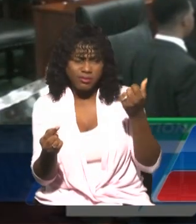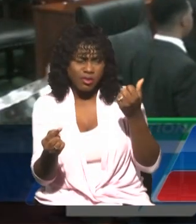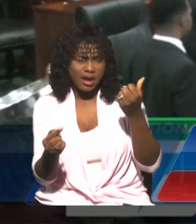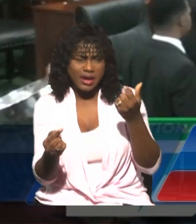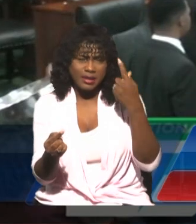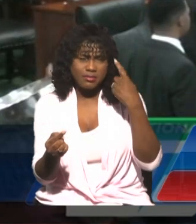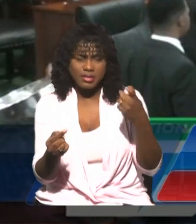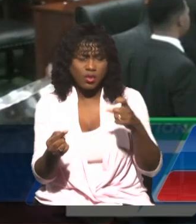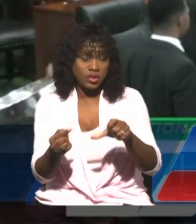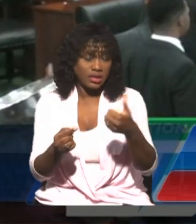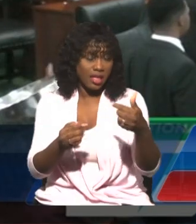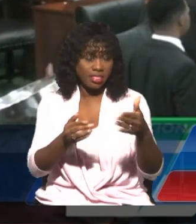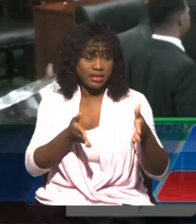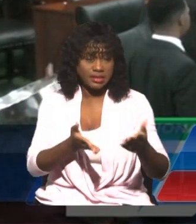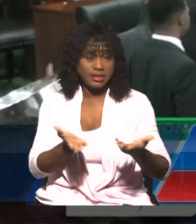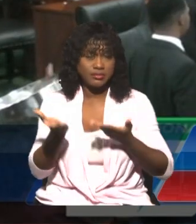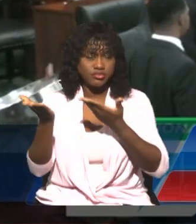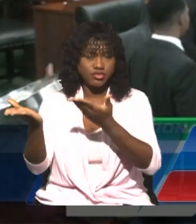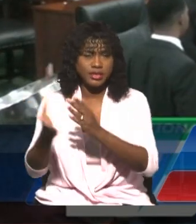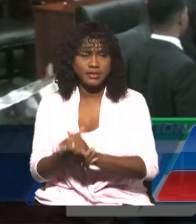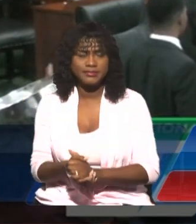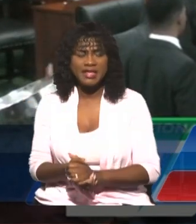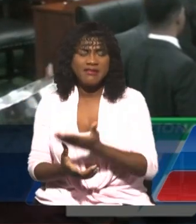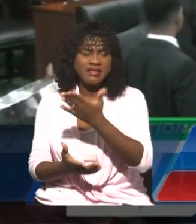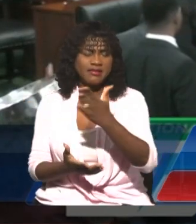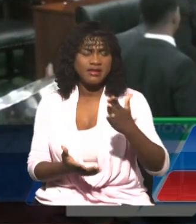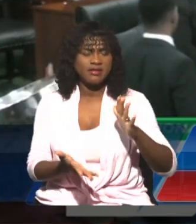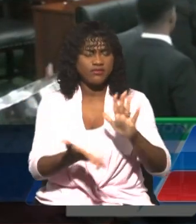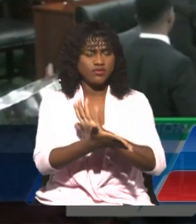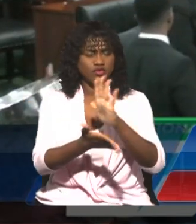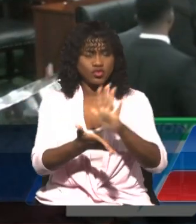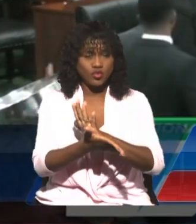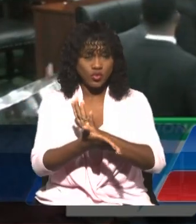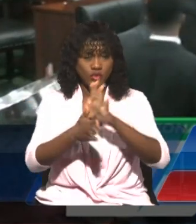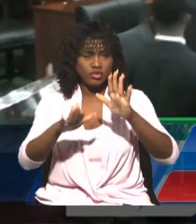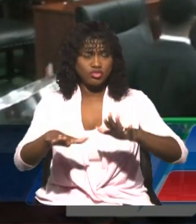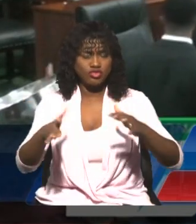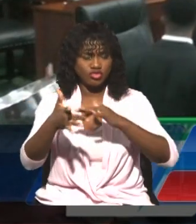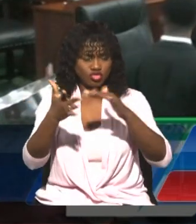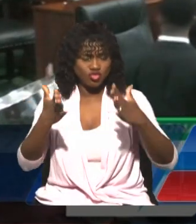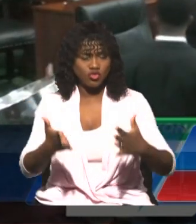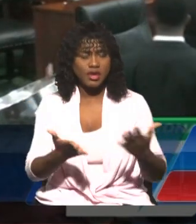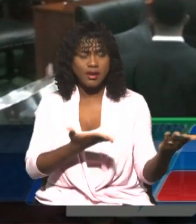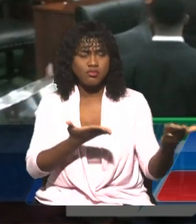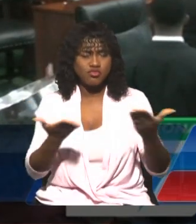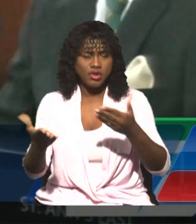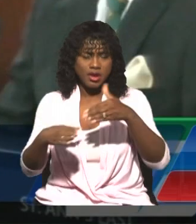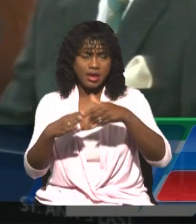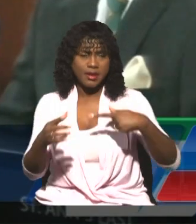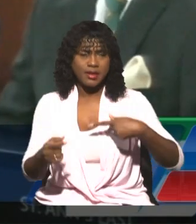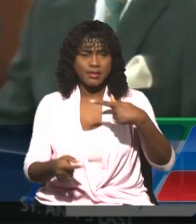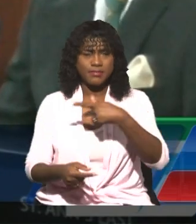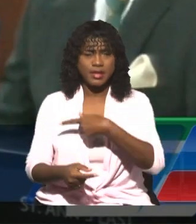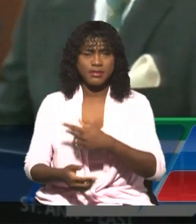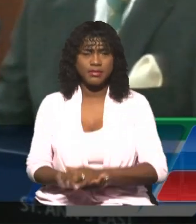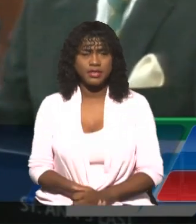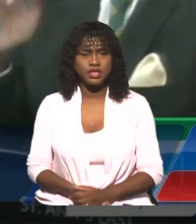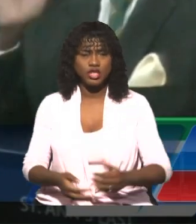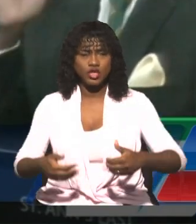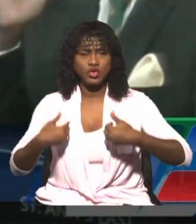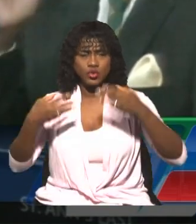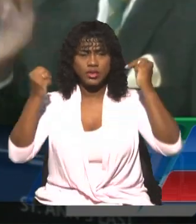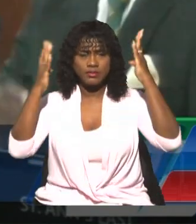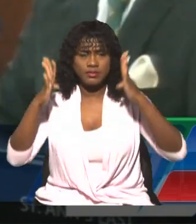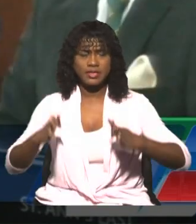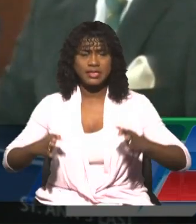mock parliament brought students from various schools across the country to experience a day in the life of the parliament as a politician. Youth Minister of